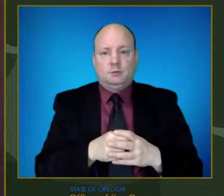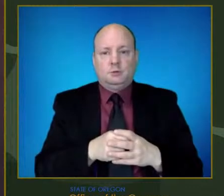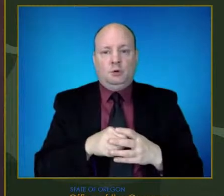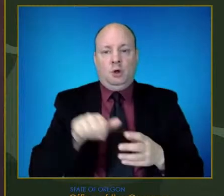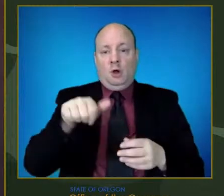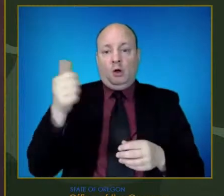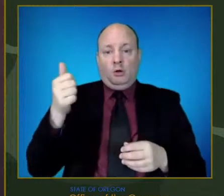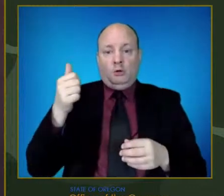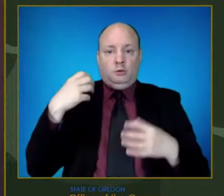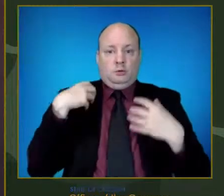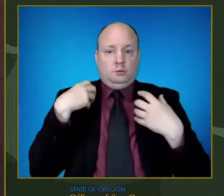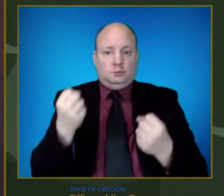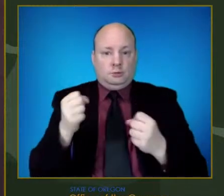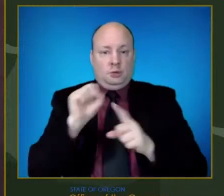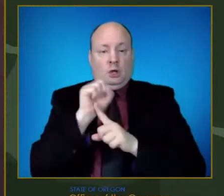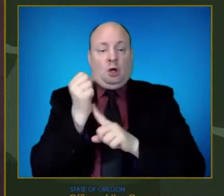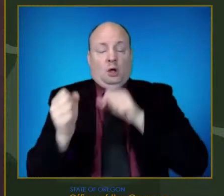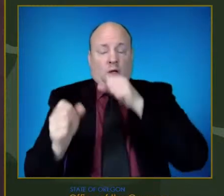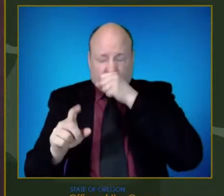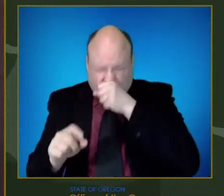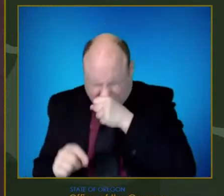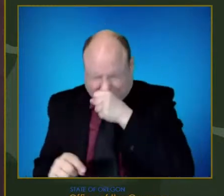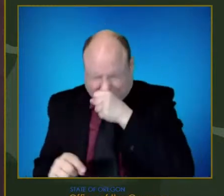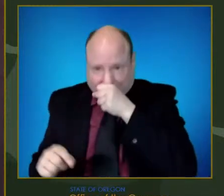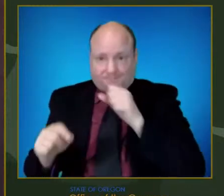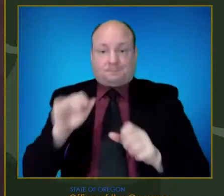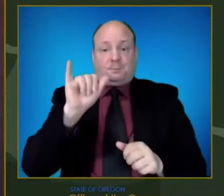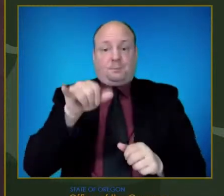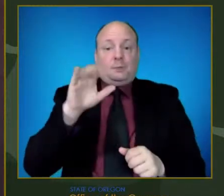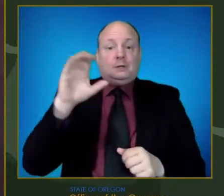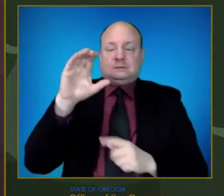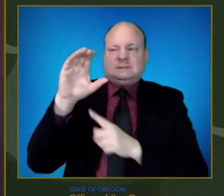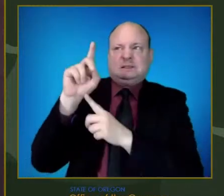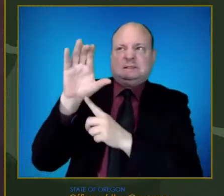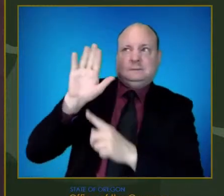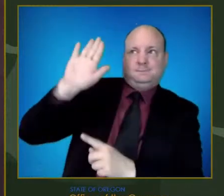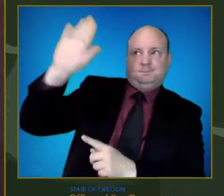CDC's extended list. Director Allen will share more.